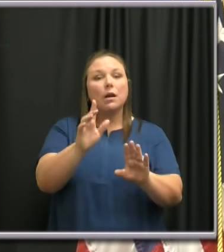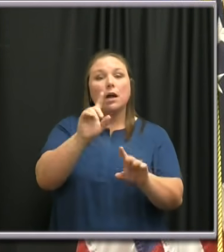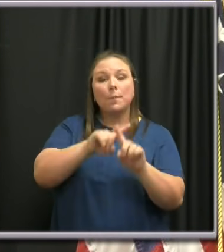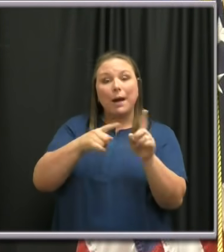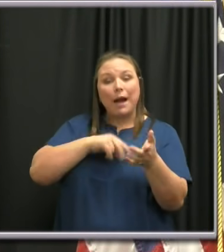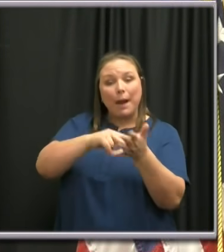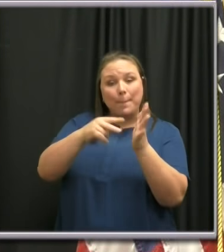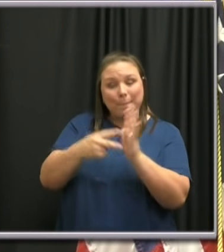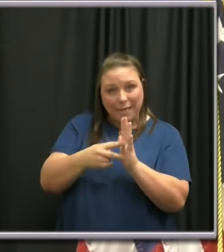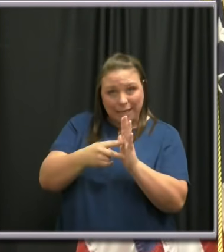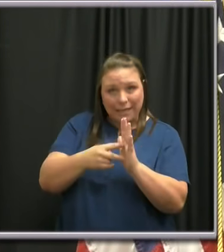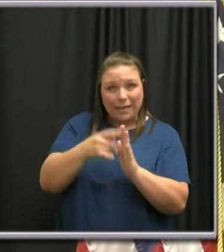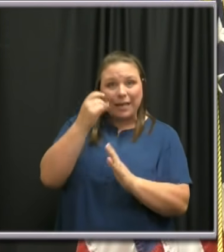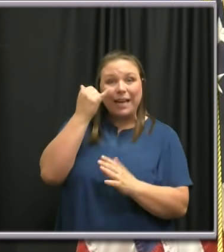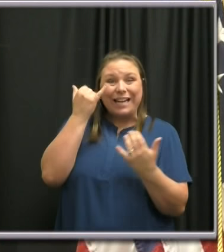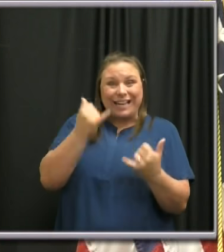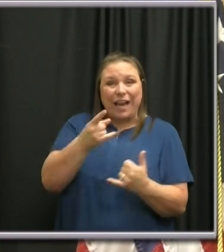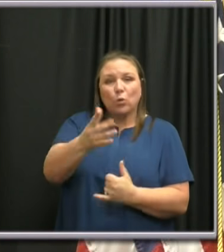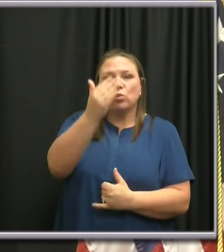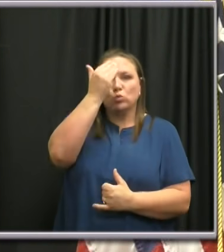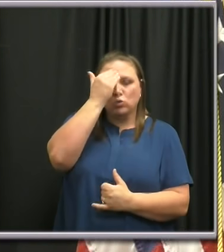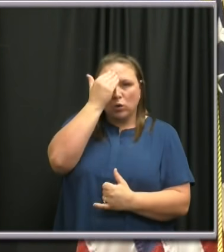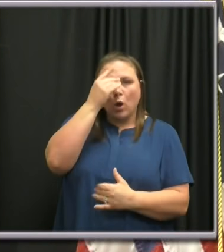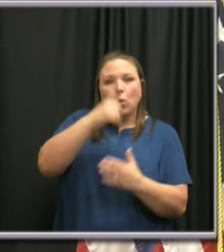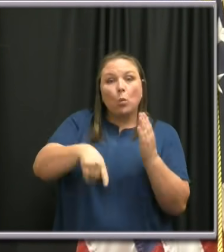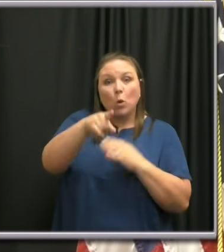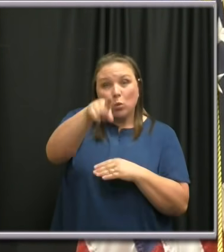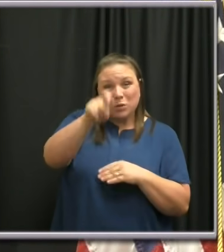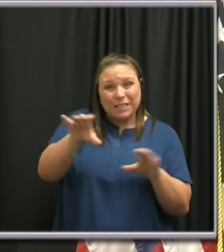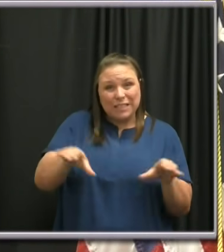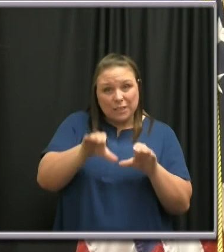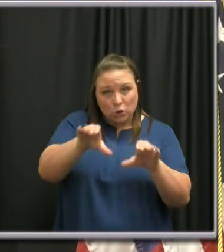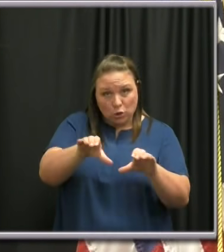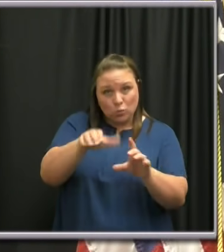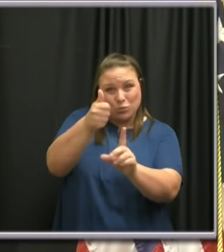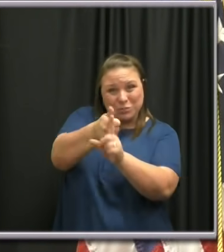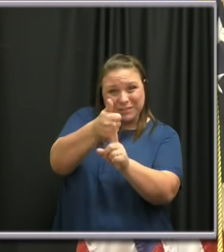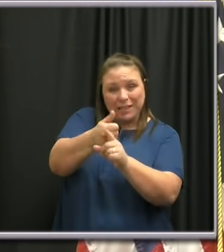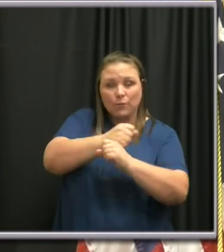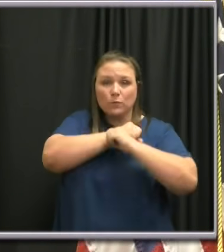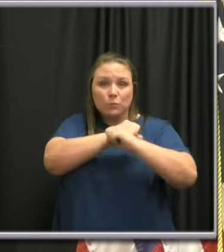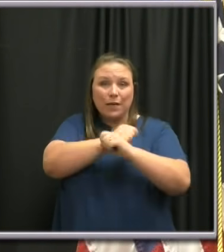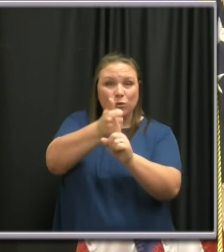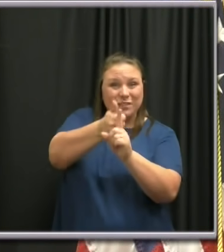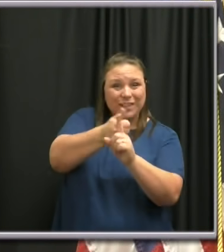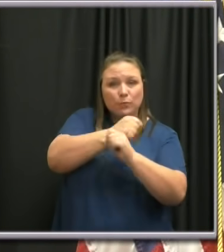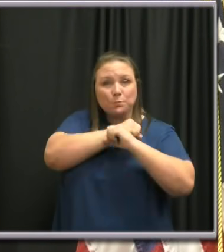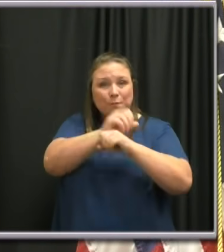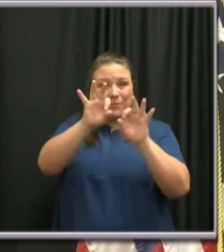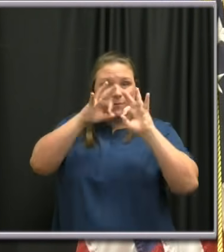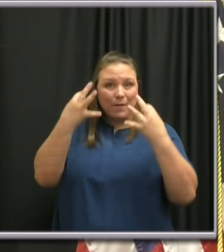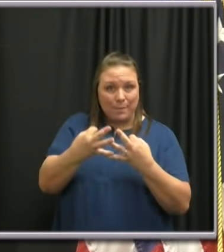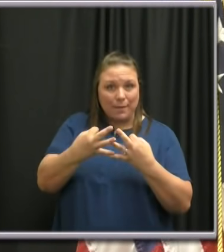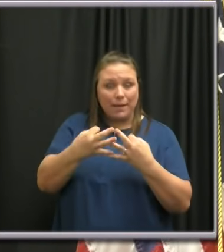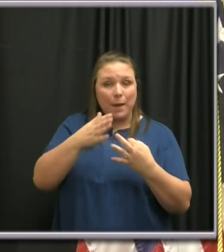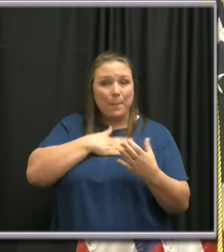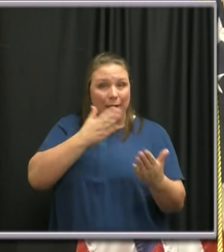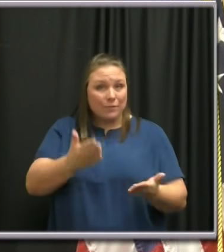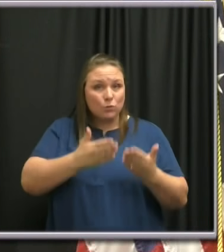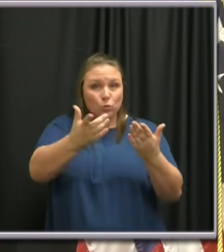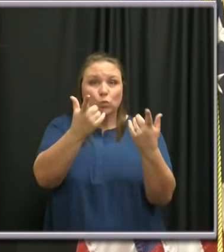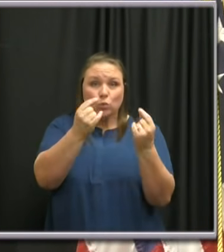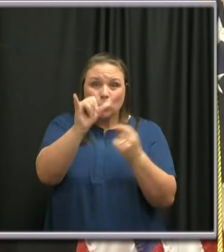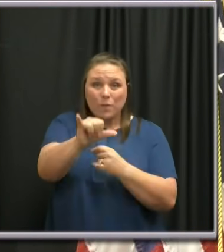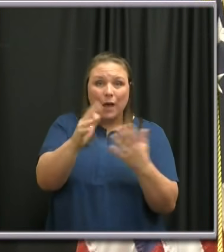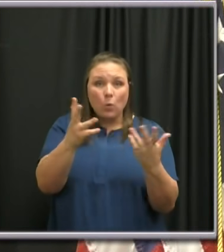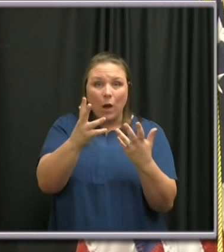I'm saying is you now know what things you need to do as an individual to protect yourself and your families. I'm suggesting you do that